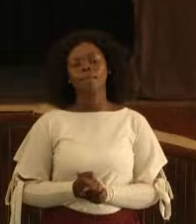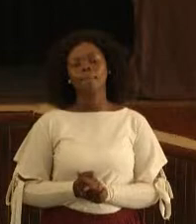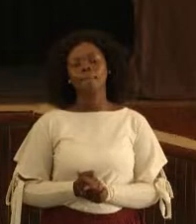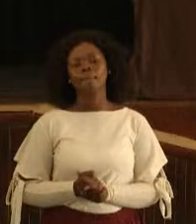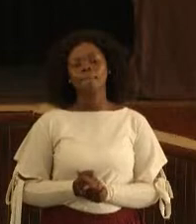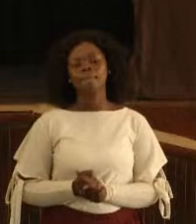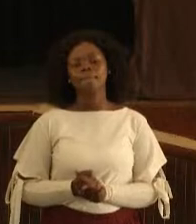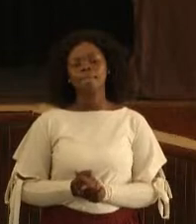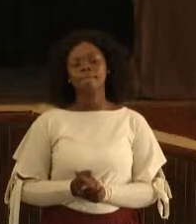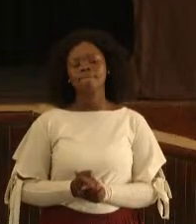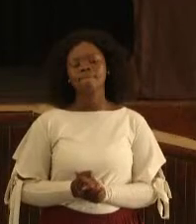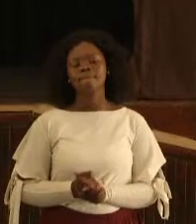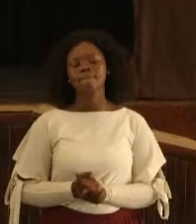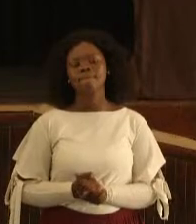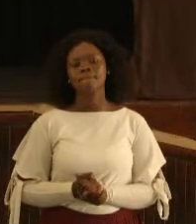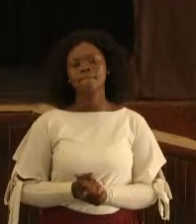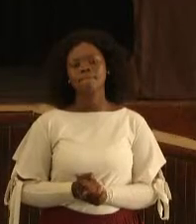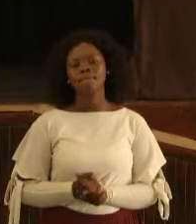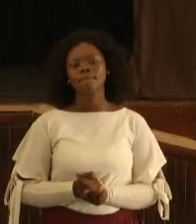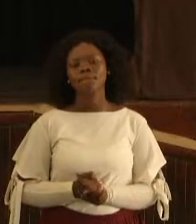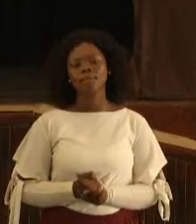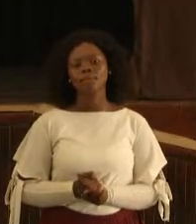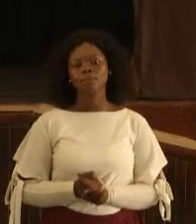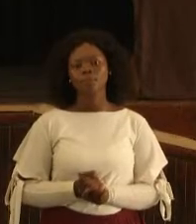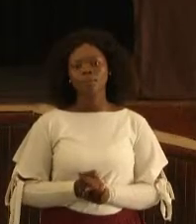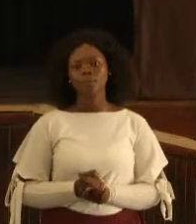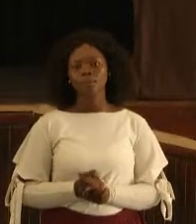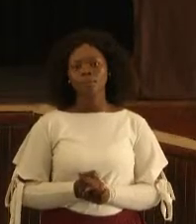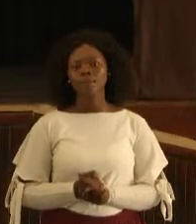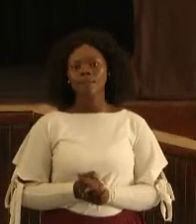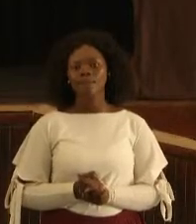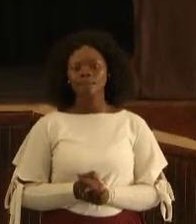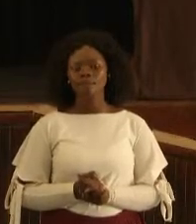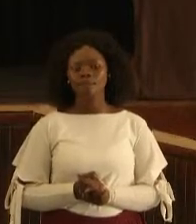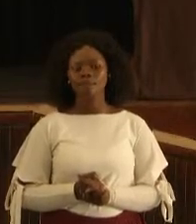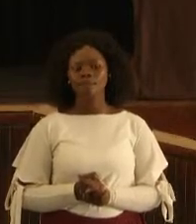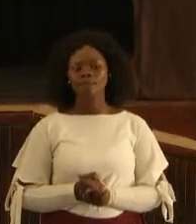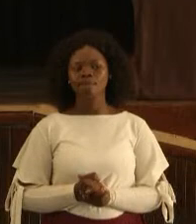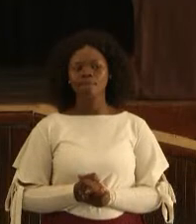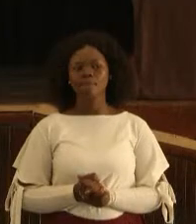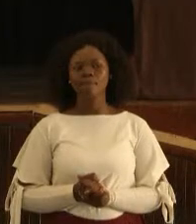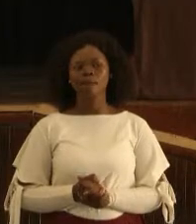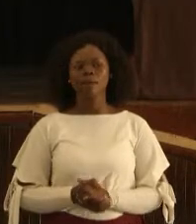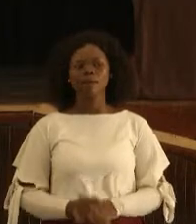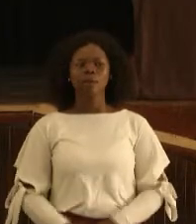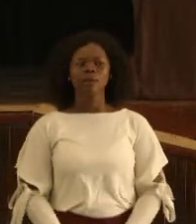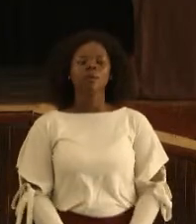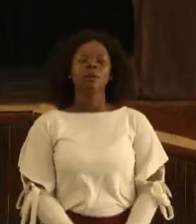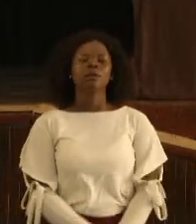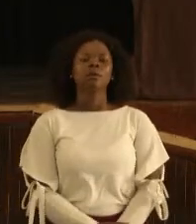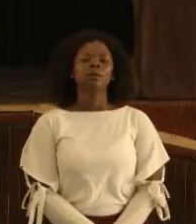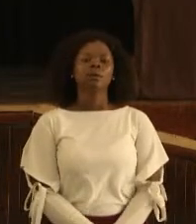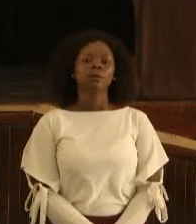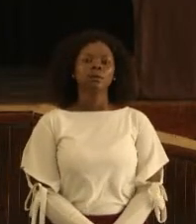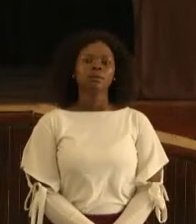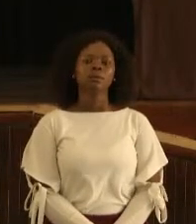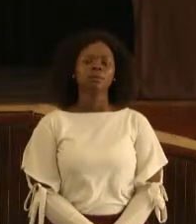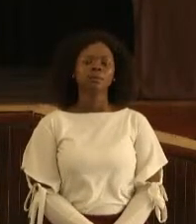and the community should also know these roles, and there should exist a good